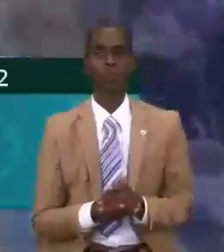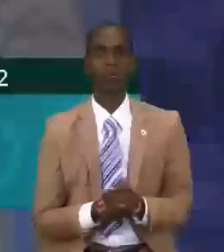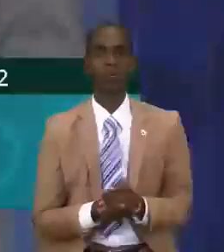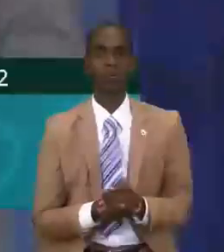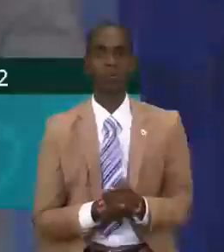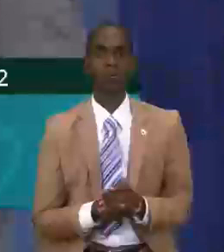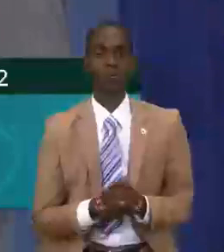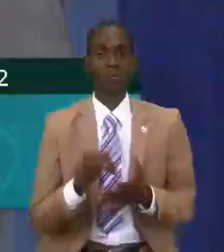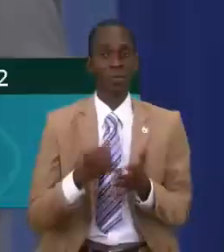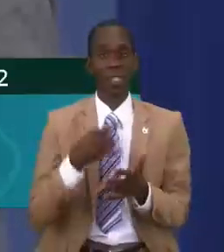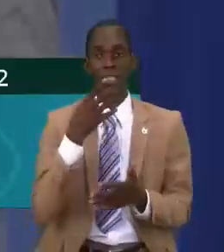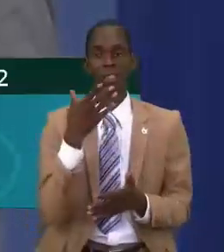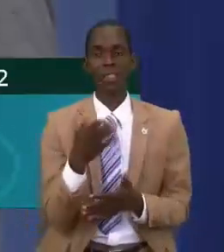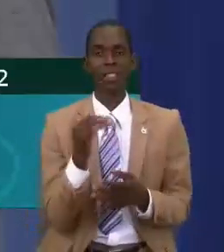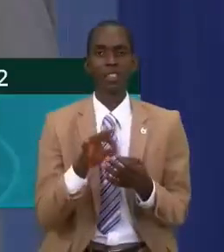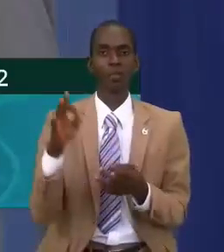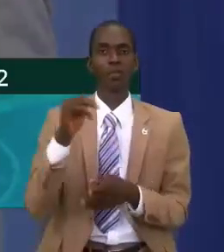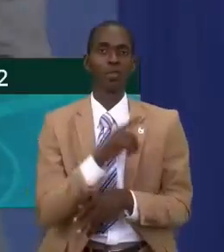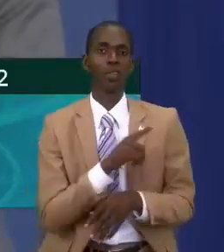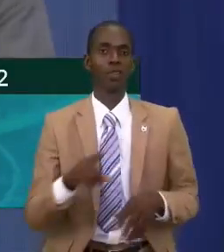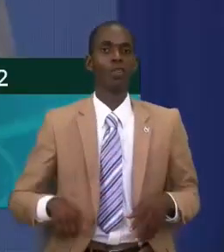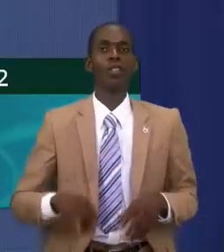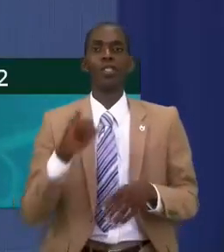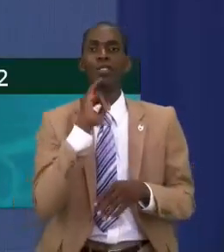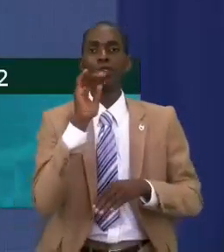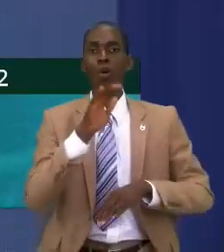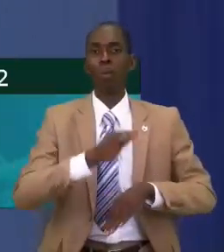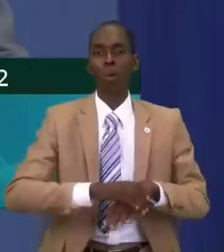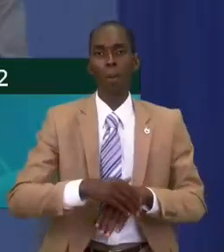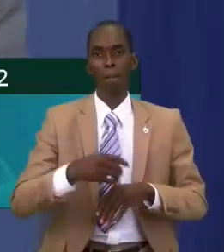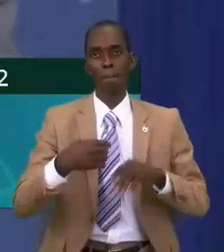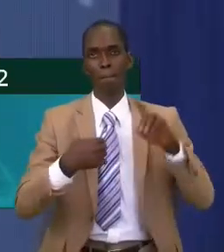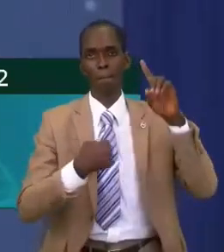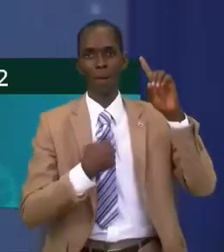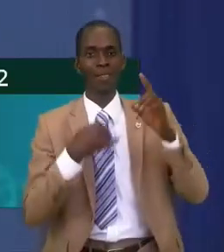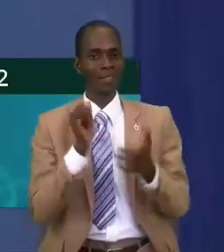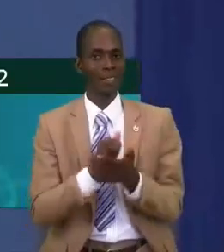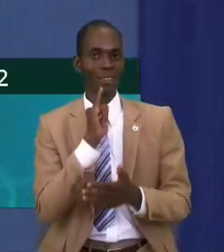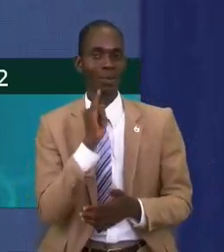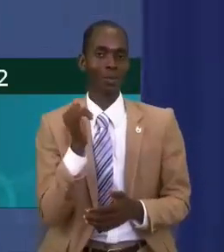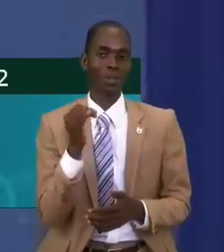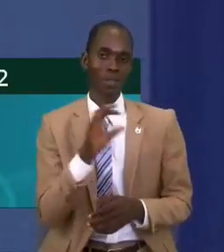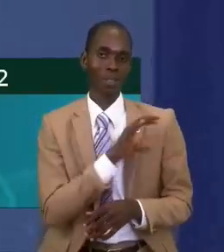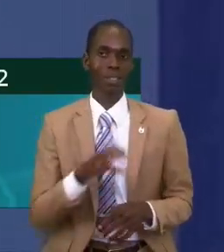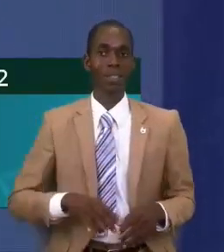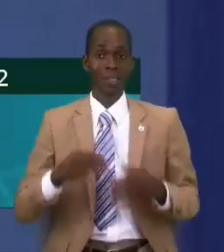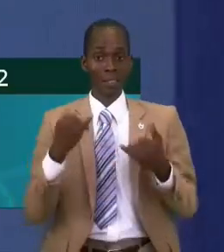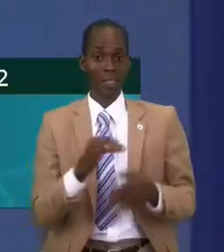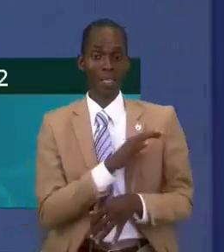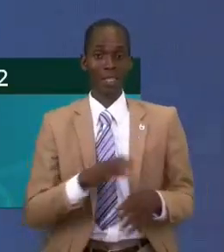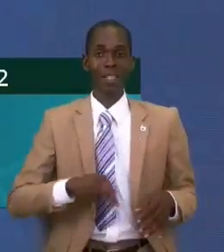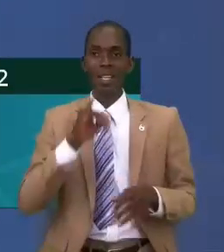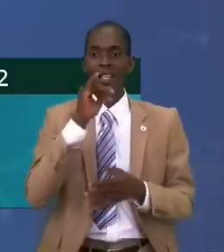is upon me. That's Christ. He's now reading what had been written concerning him,